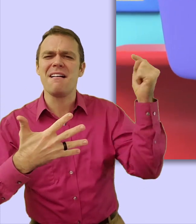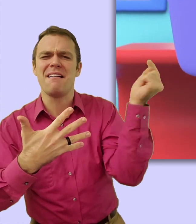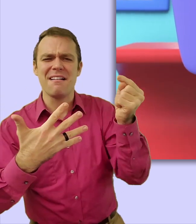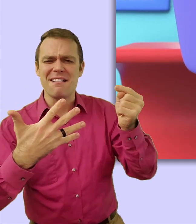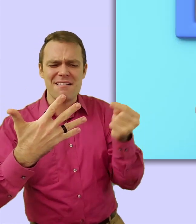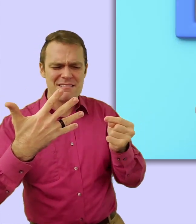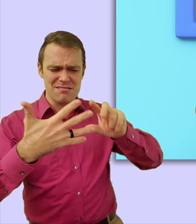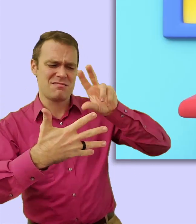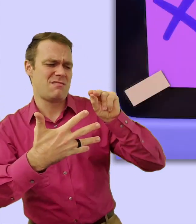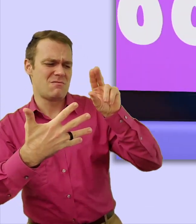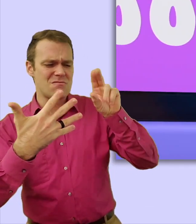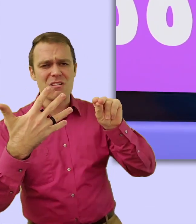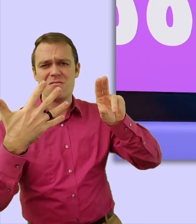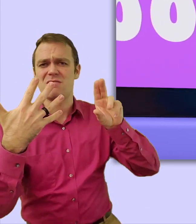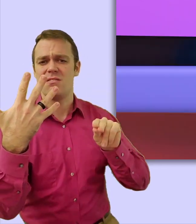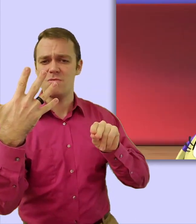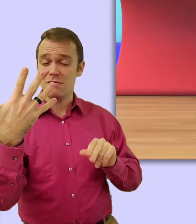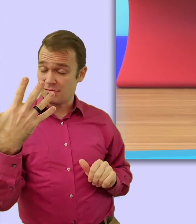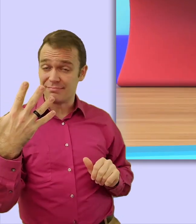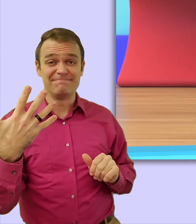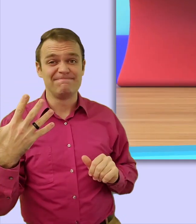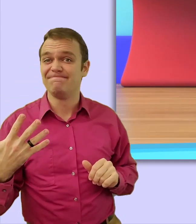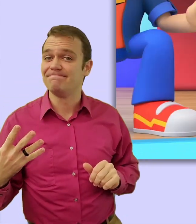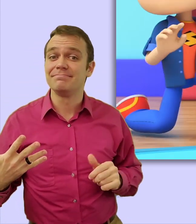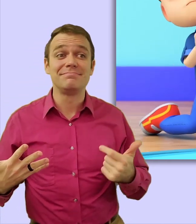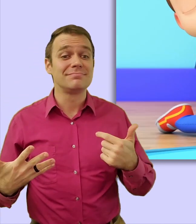I don't wanna, no, no way.